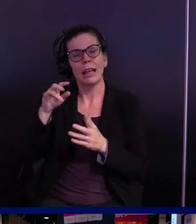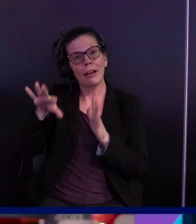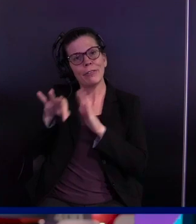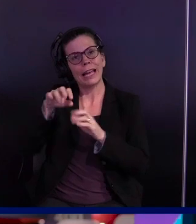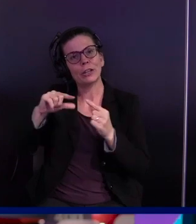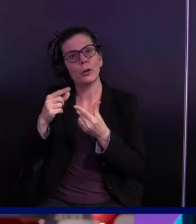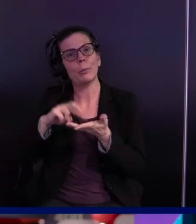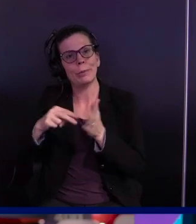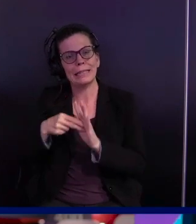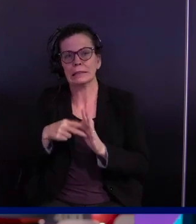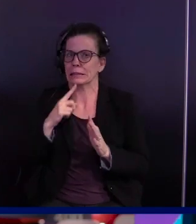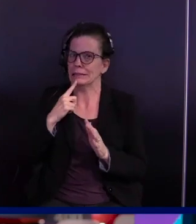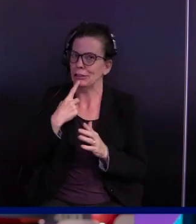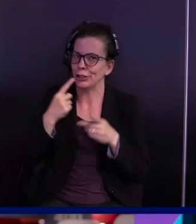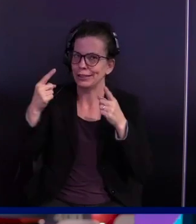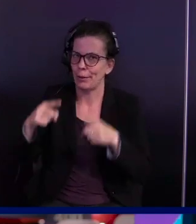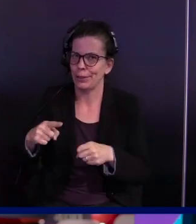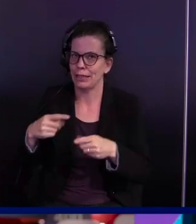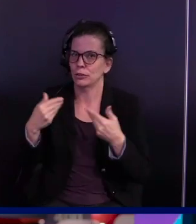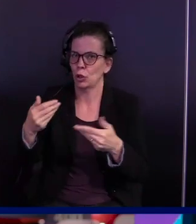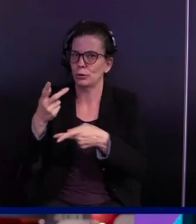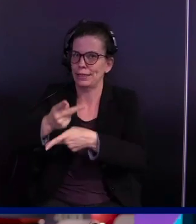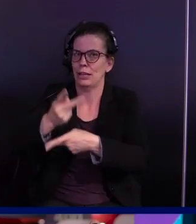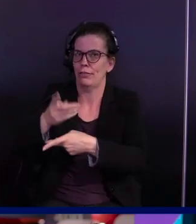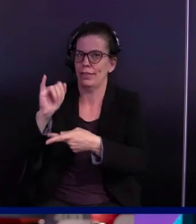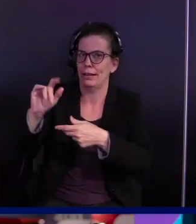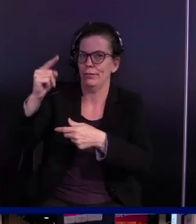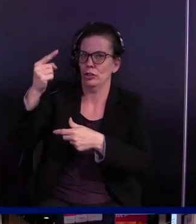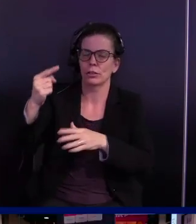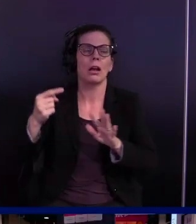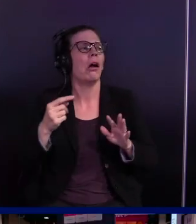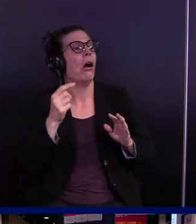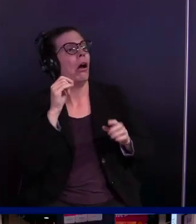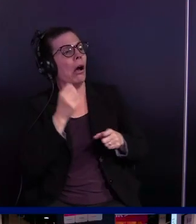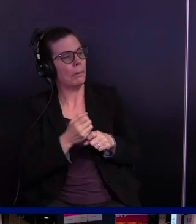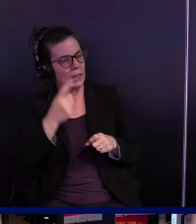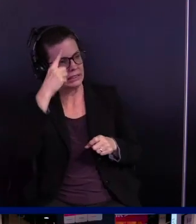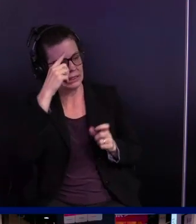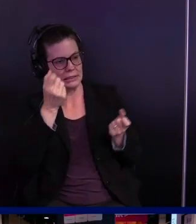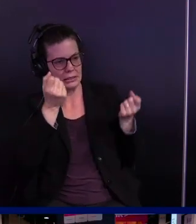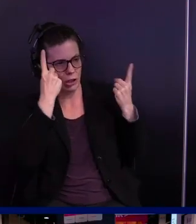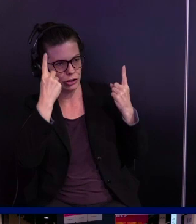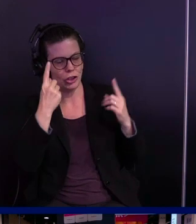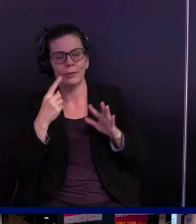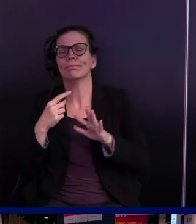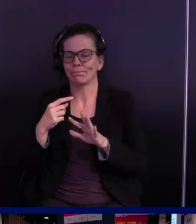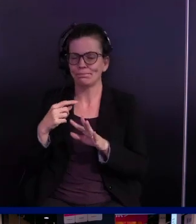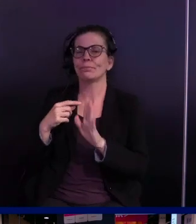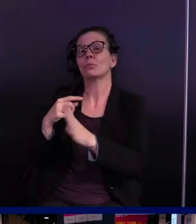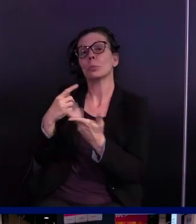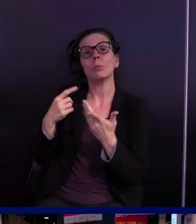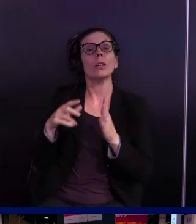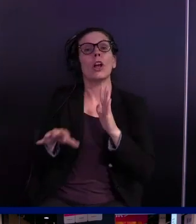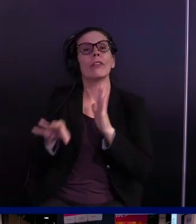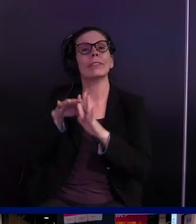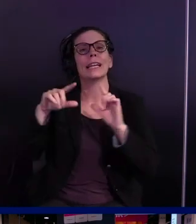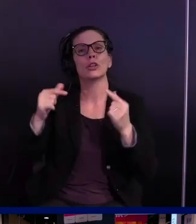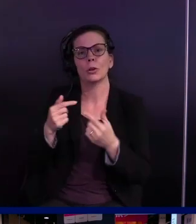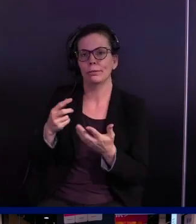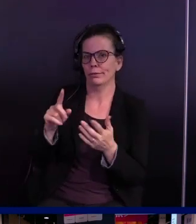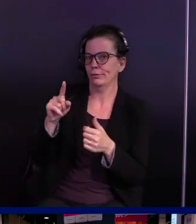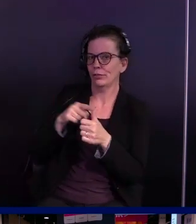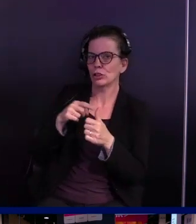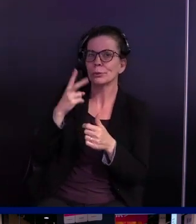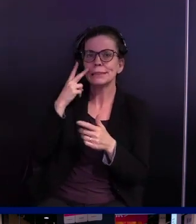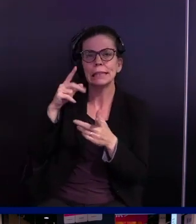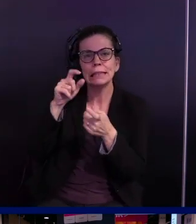care of. Mm-hmm. Makes total sense. Okay, gotcha. Yeah. So here's the finding group that we have right now. First of all, we can see like some